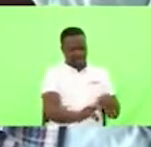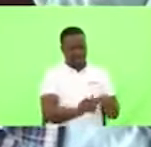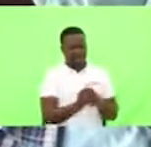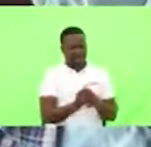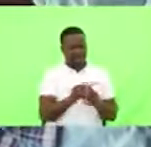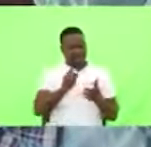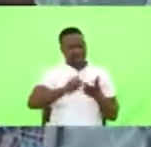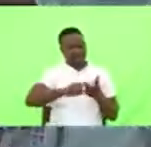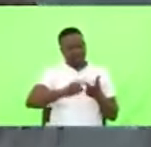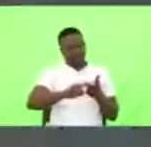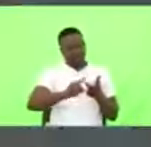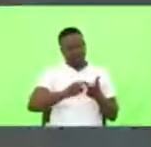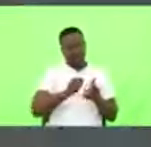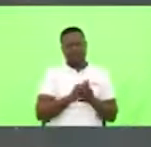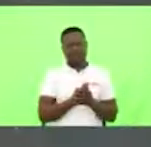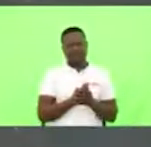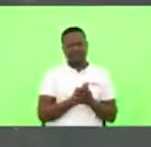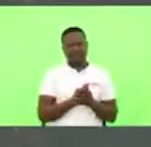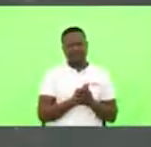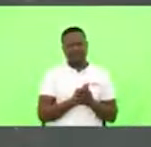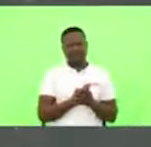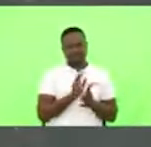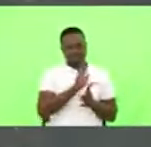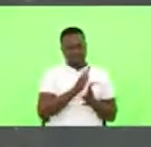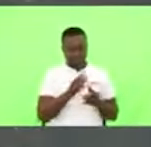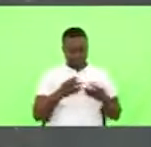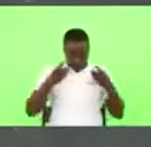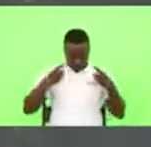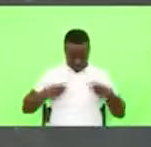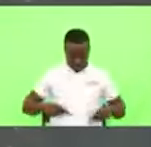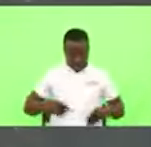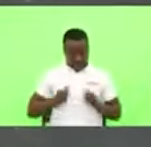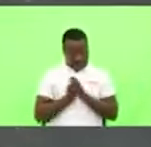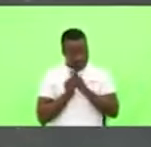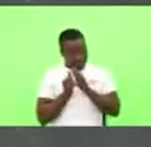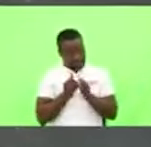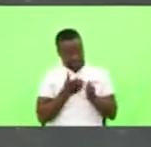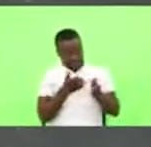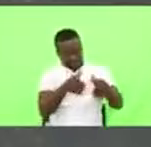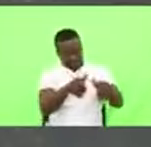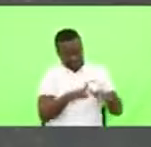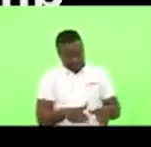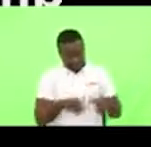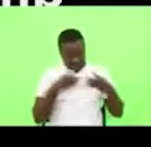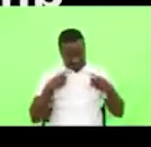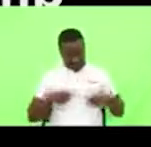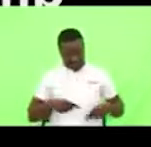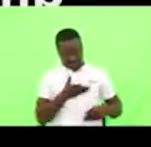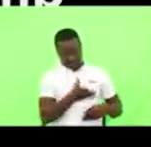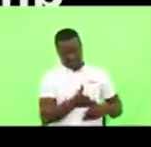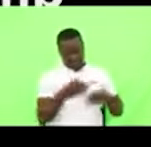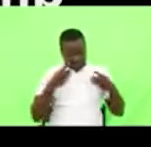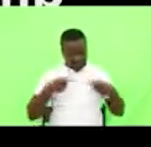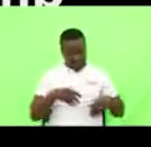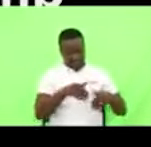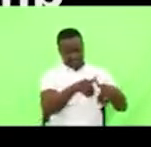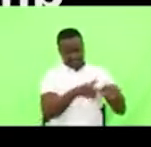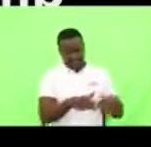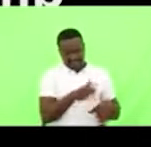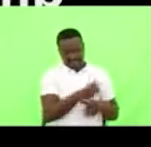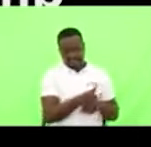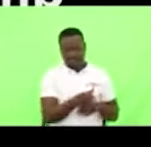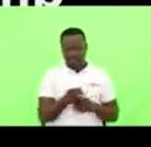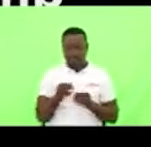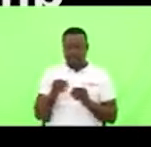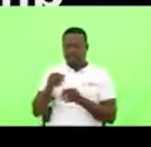two, his grave clothes. Because Peter handled it. Peter didn't just enter the